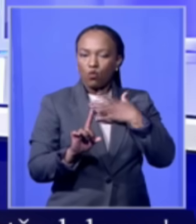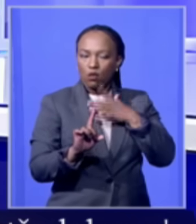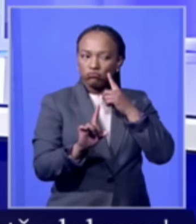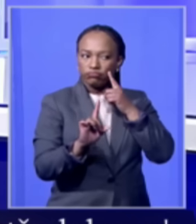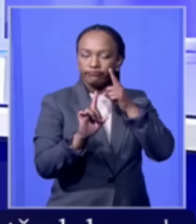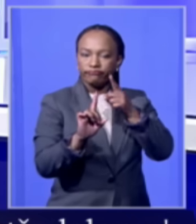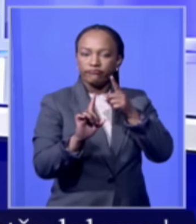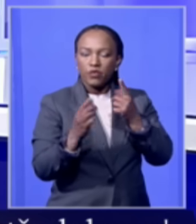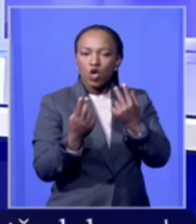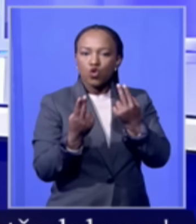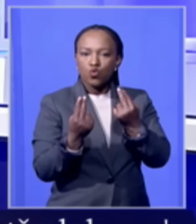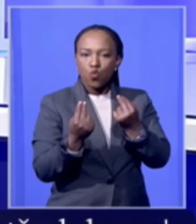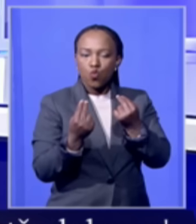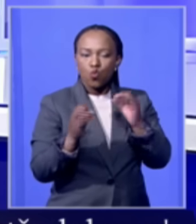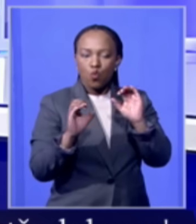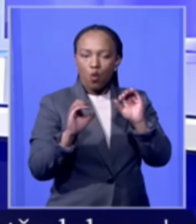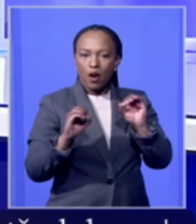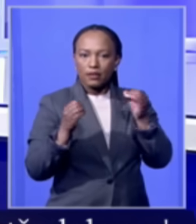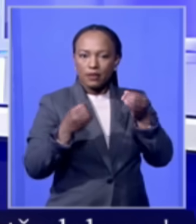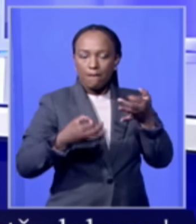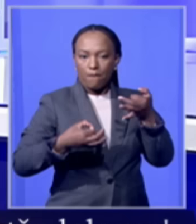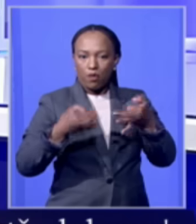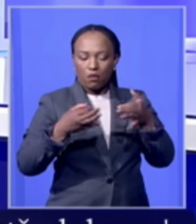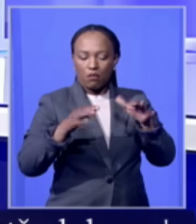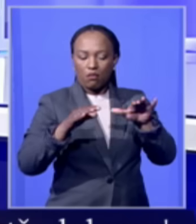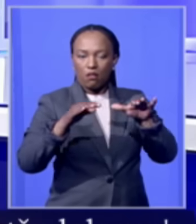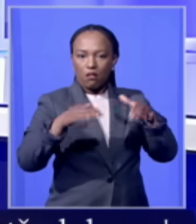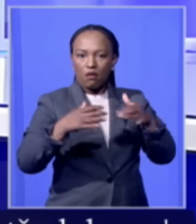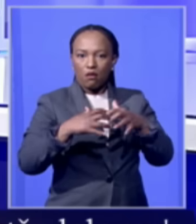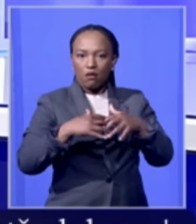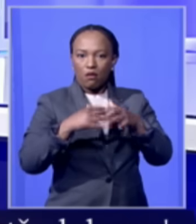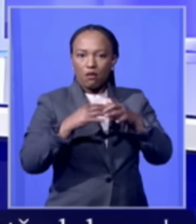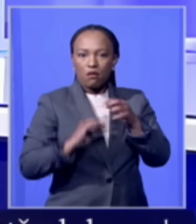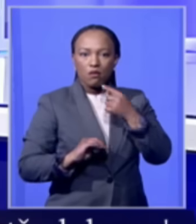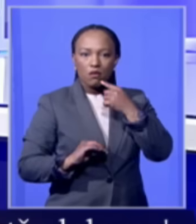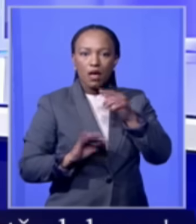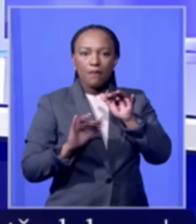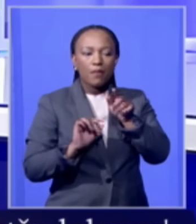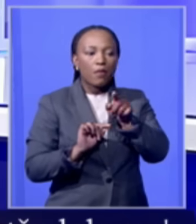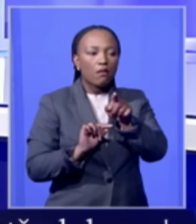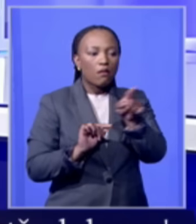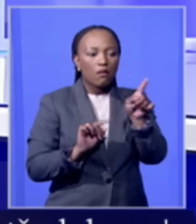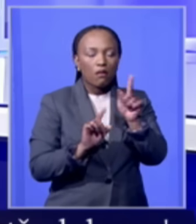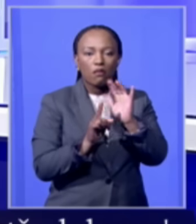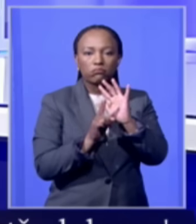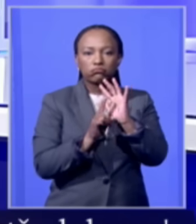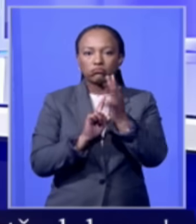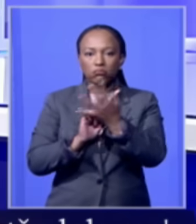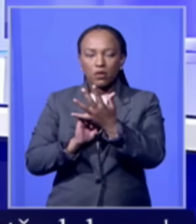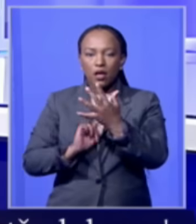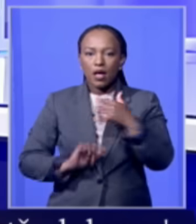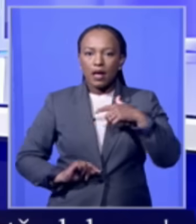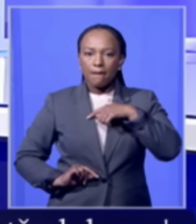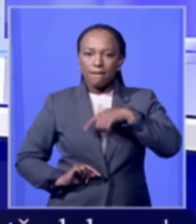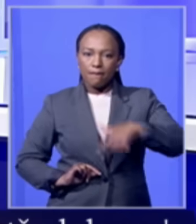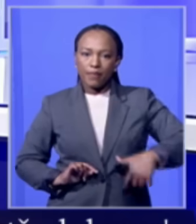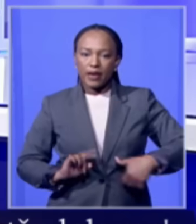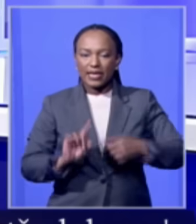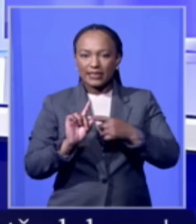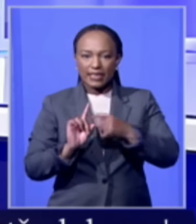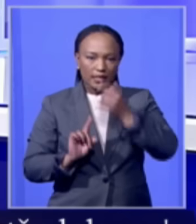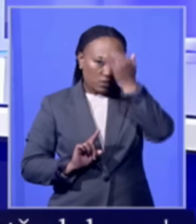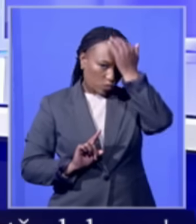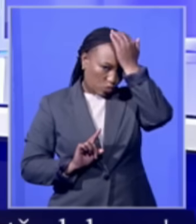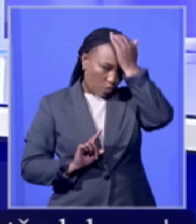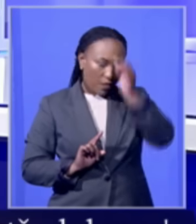wa dipolotiki. Shivambu gape o ile a hlaba ka mantšu batho bao ba dikologilego mopresidente wa MKP Jacob Zuma bjalo ka